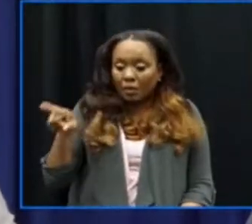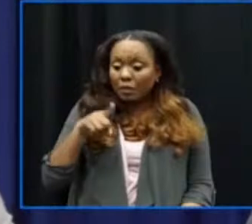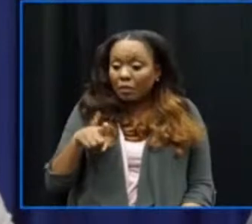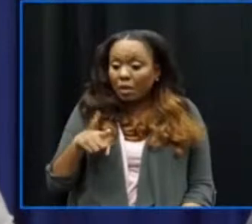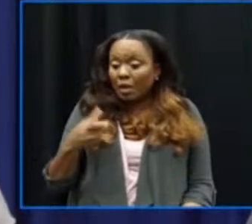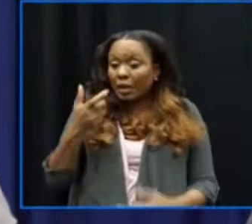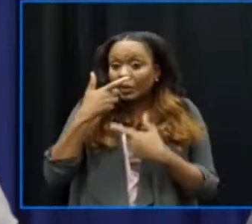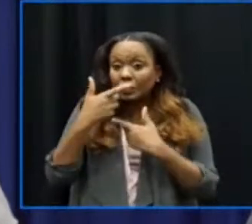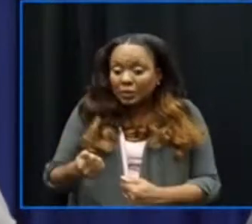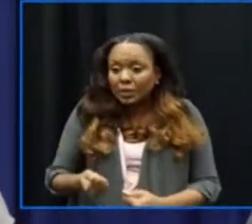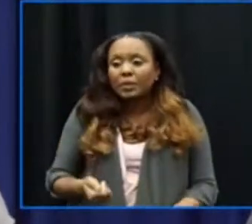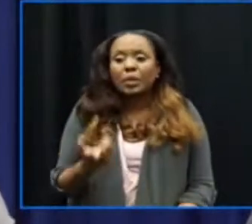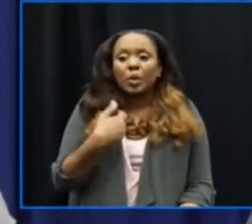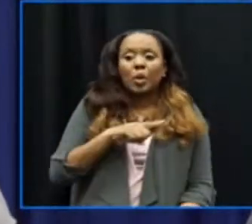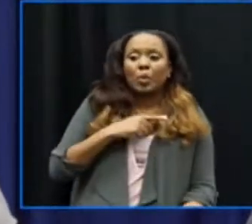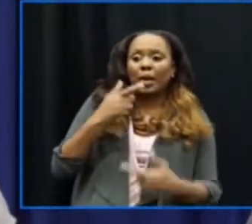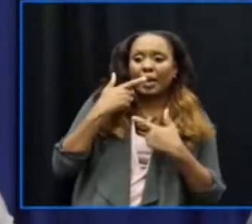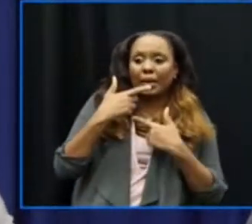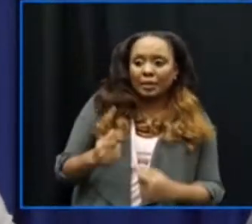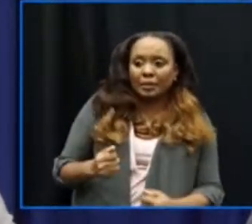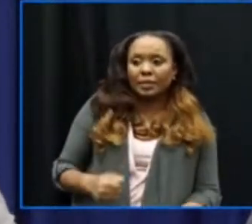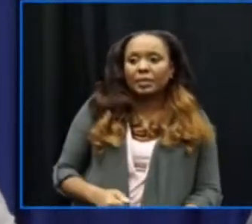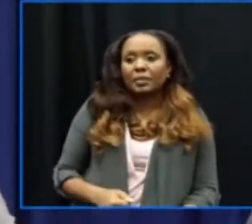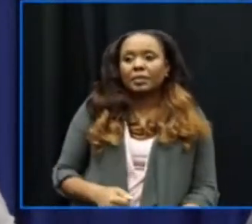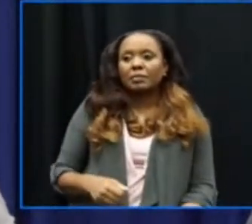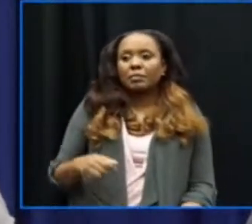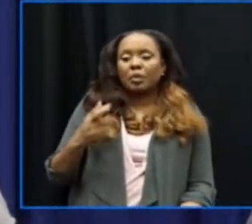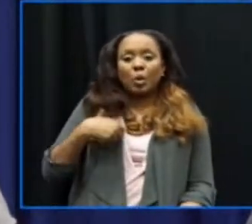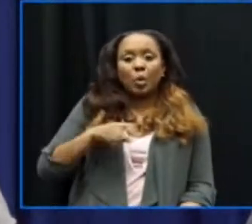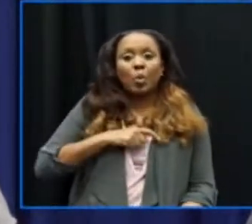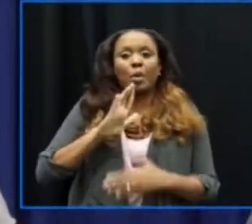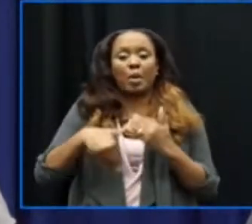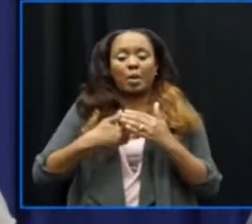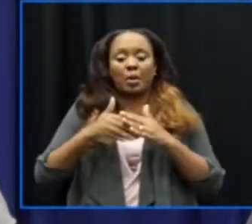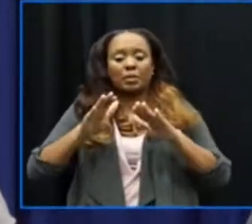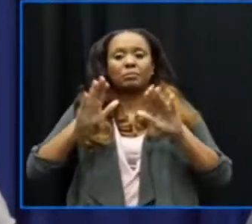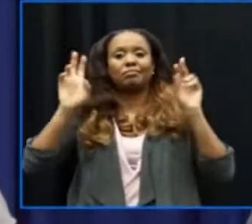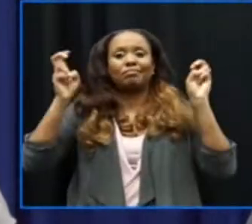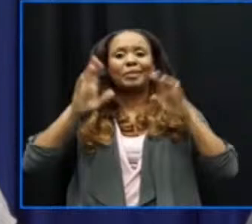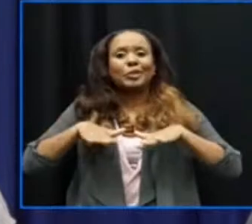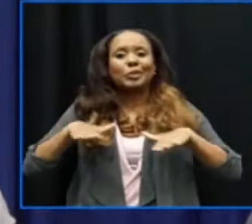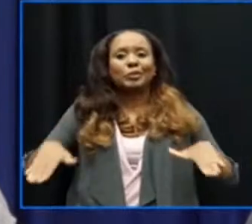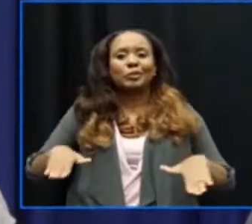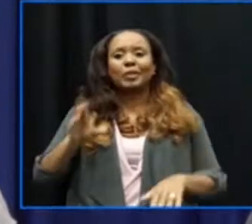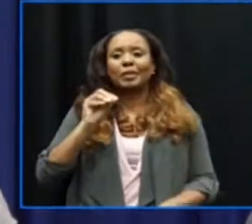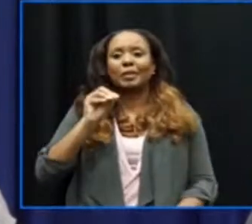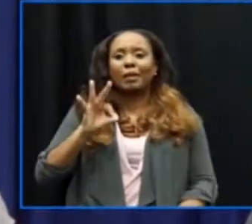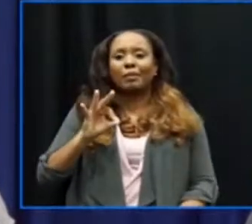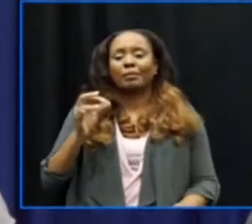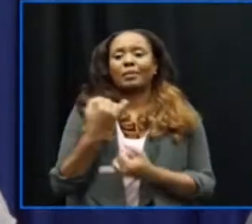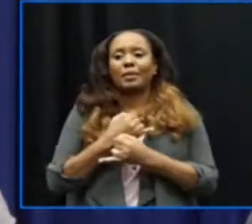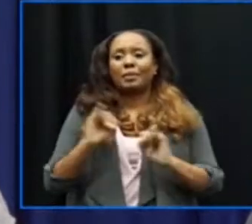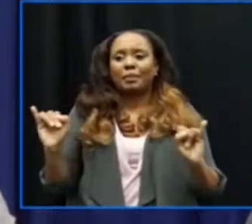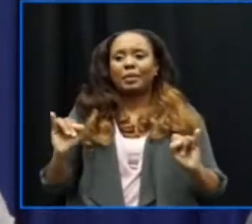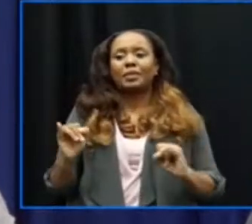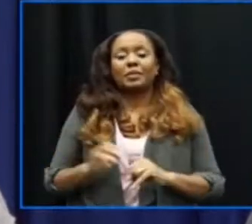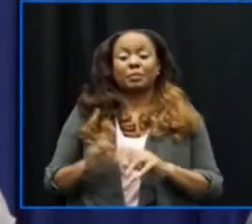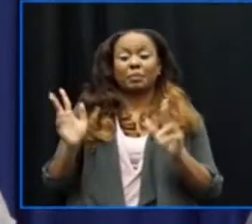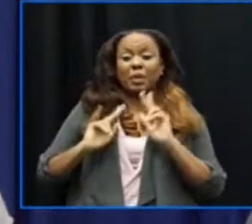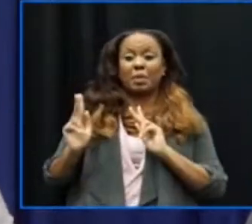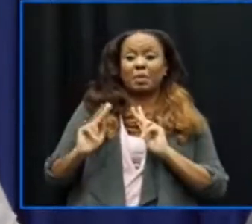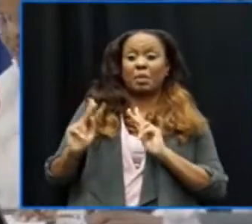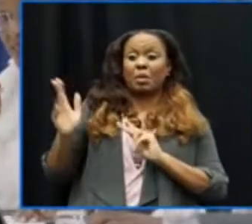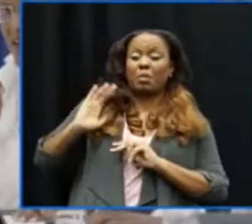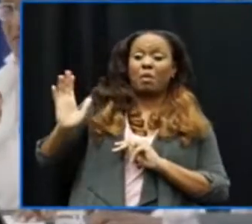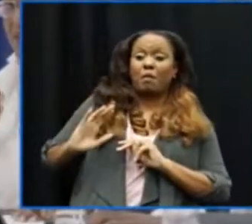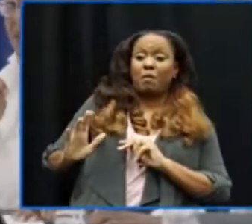you, because I believe that as children of independence, we have a responsibility to those who helped build this country before us